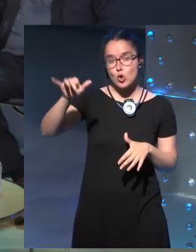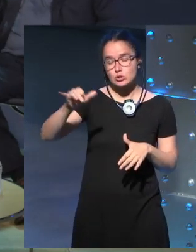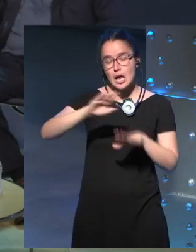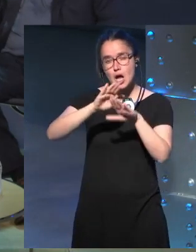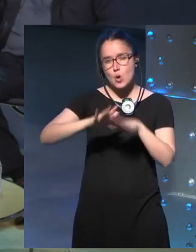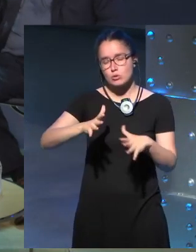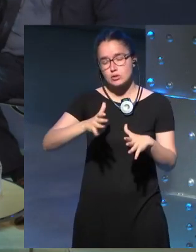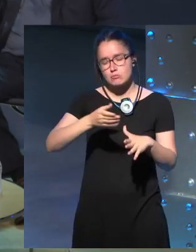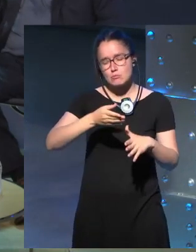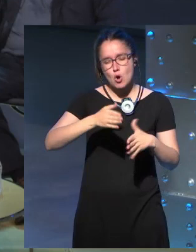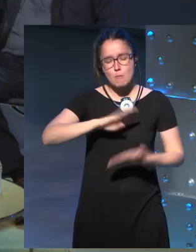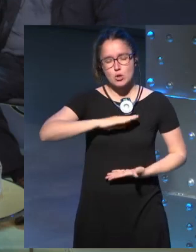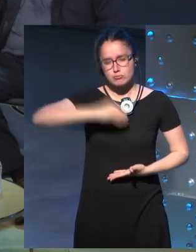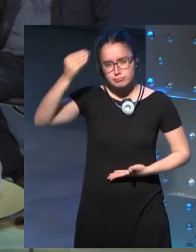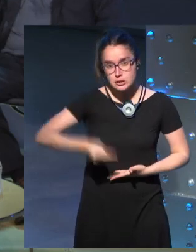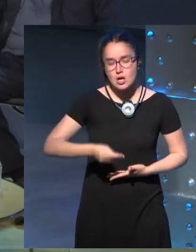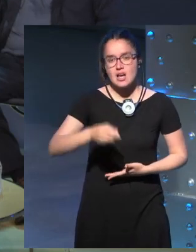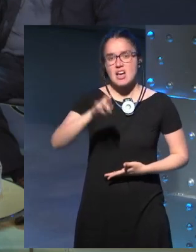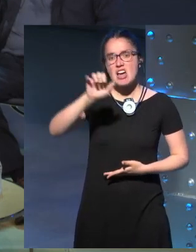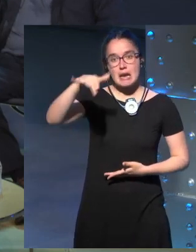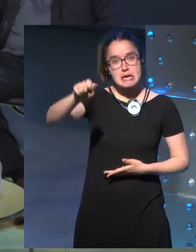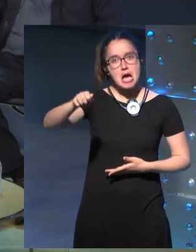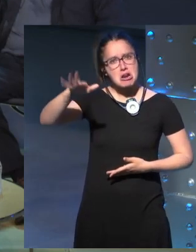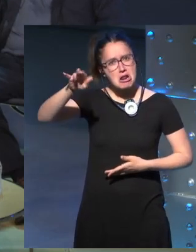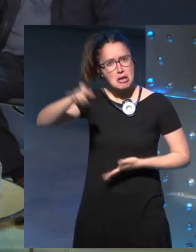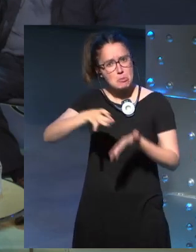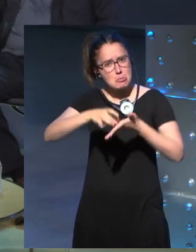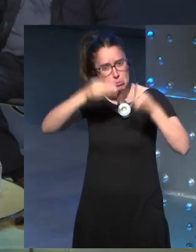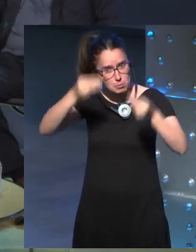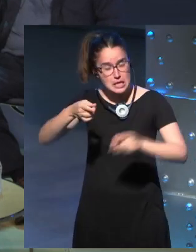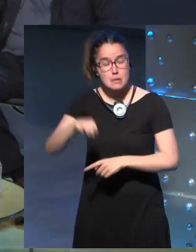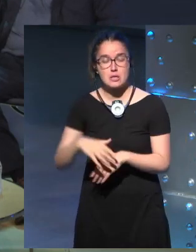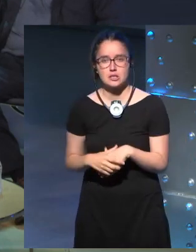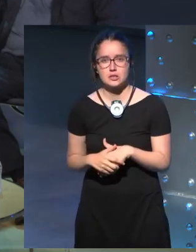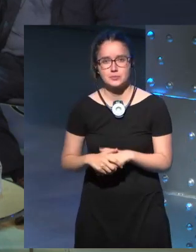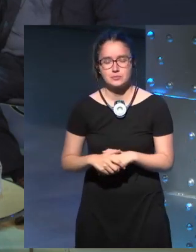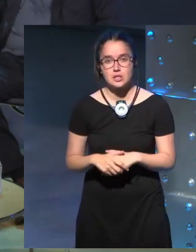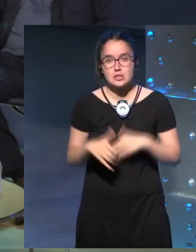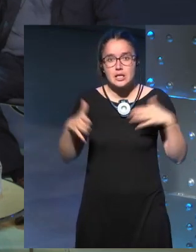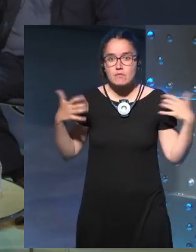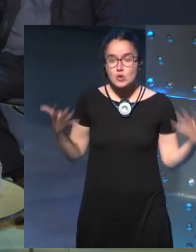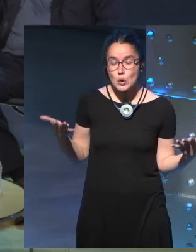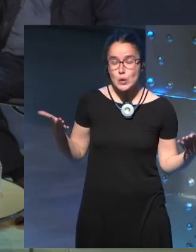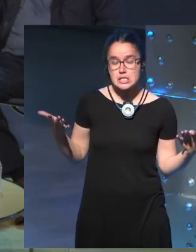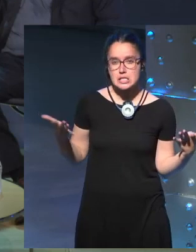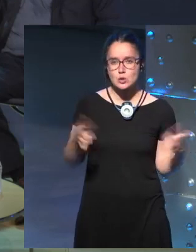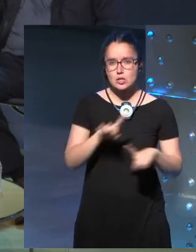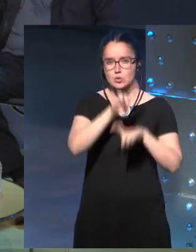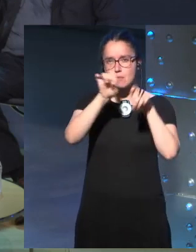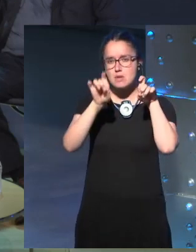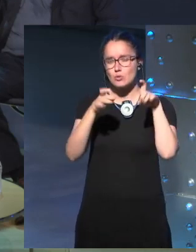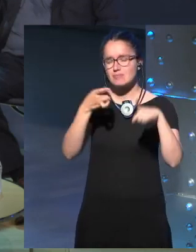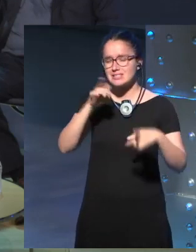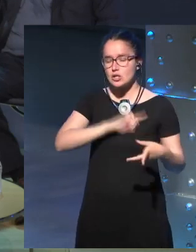Pepe Reina was good. But so that's a managerial question. You know, we need a